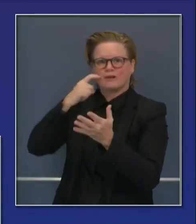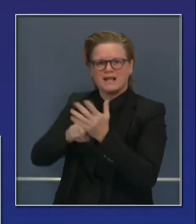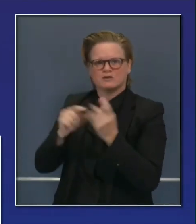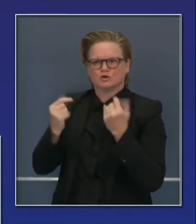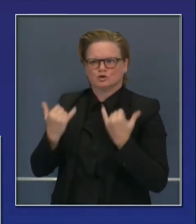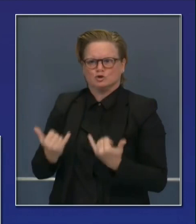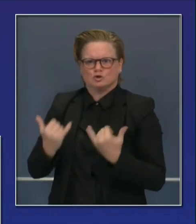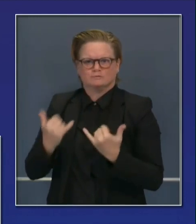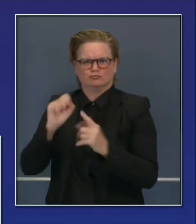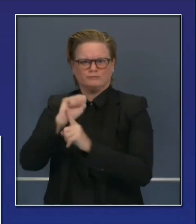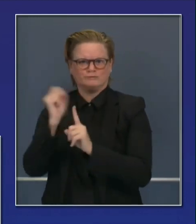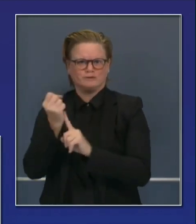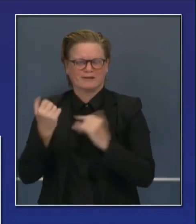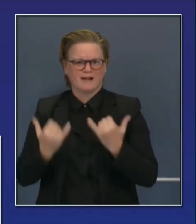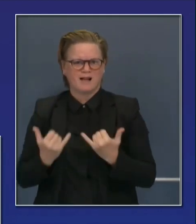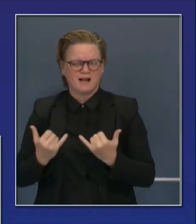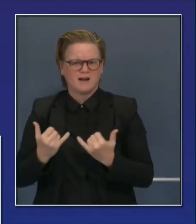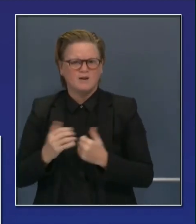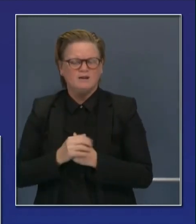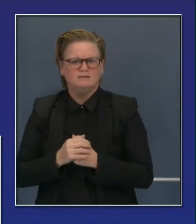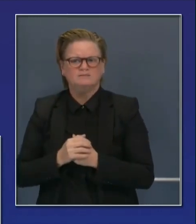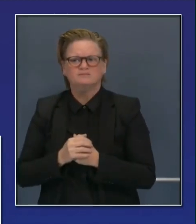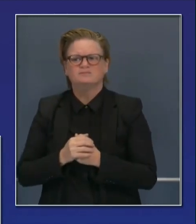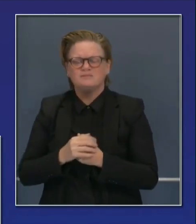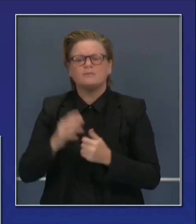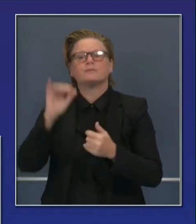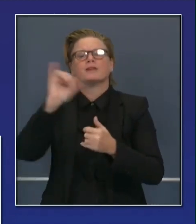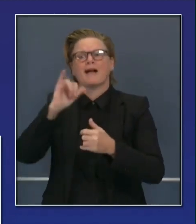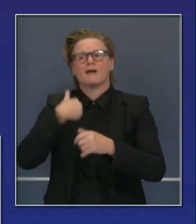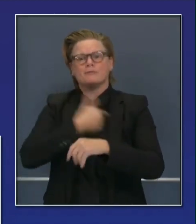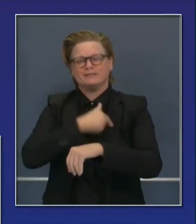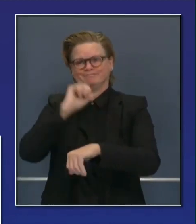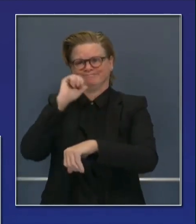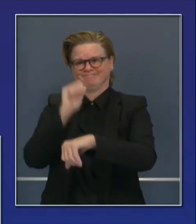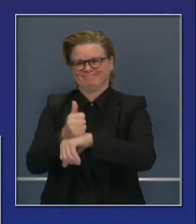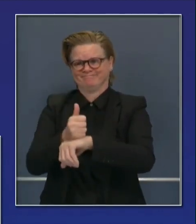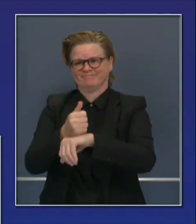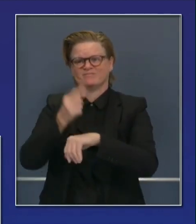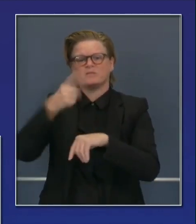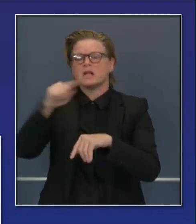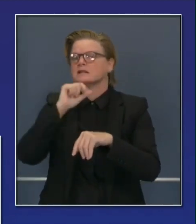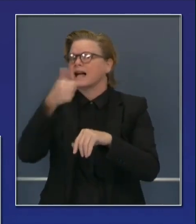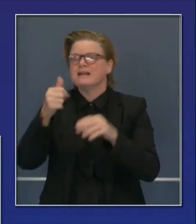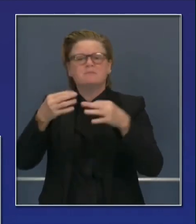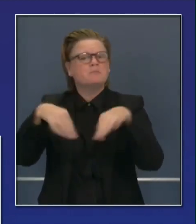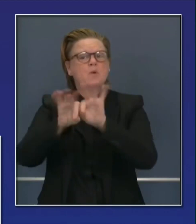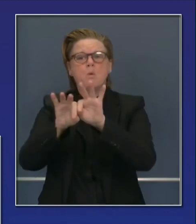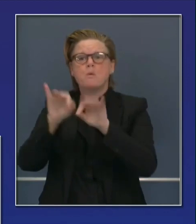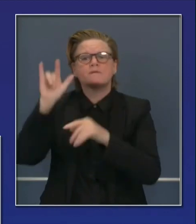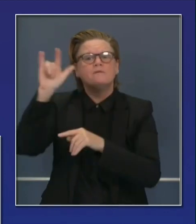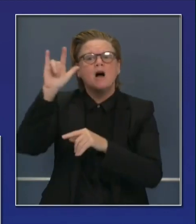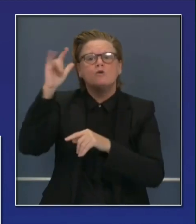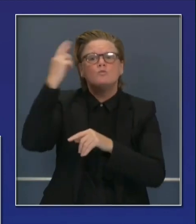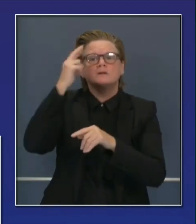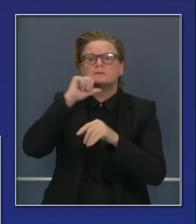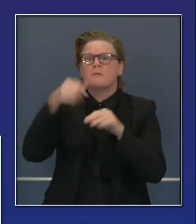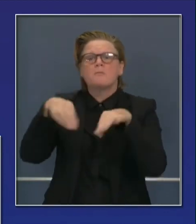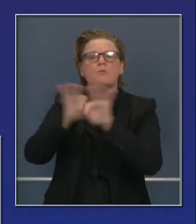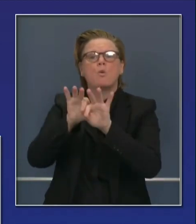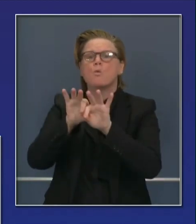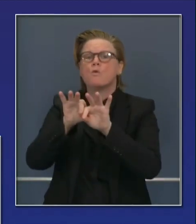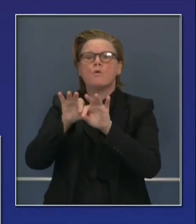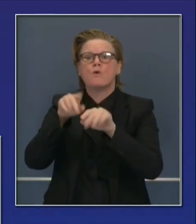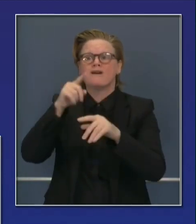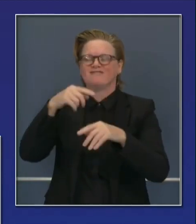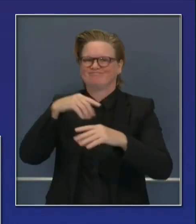in. We're also establishing a framework where all non-essential travel is as well temporarily restricted